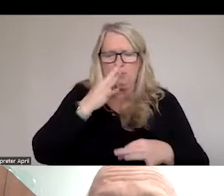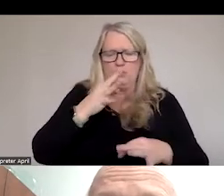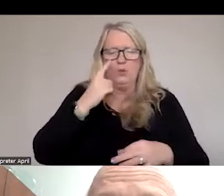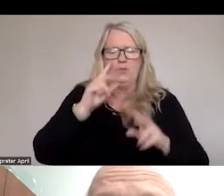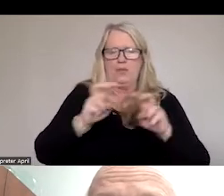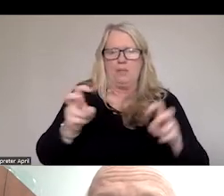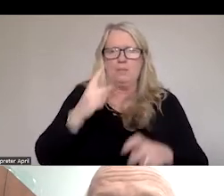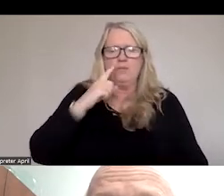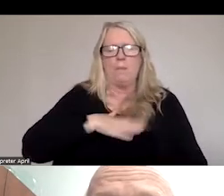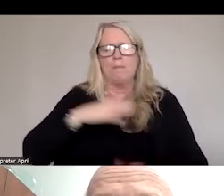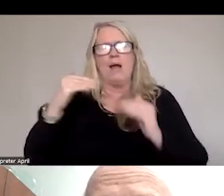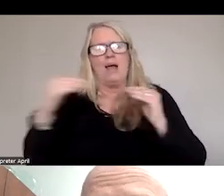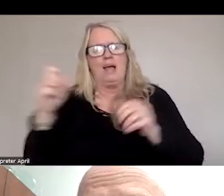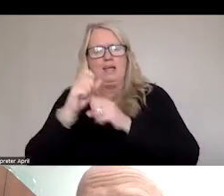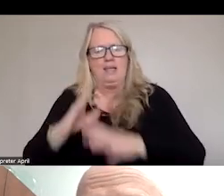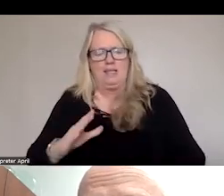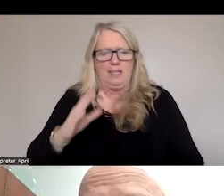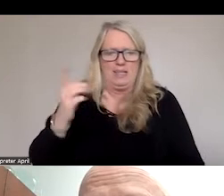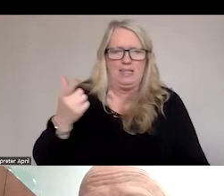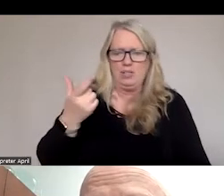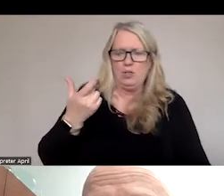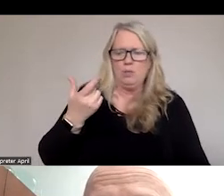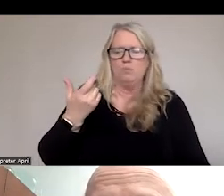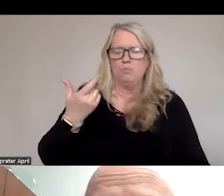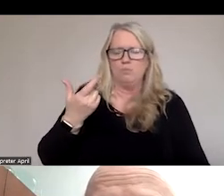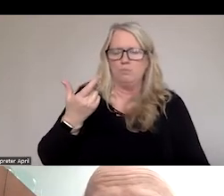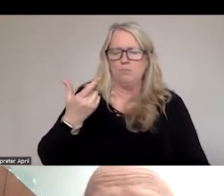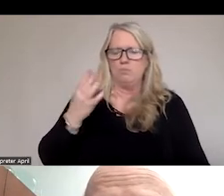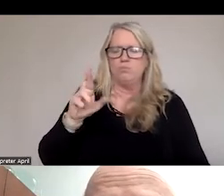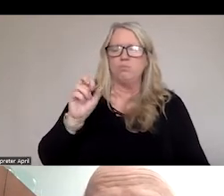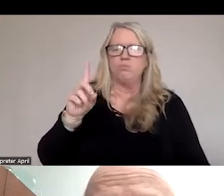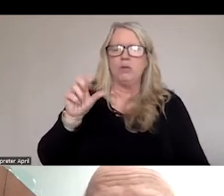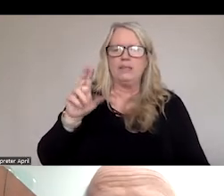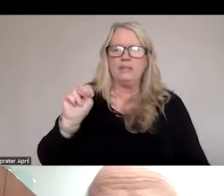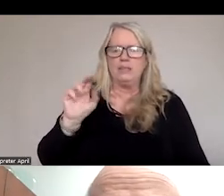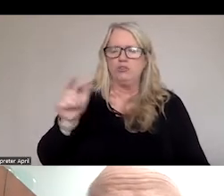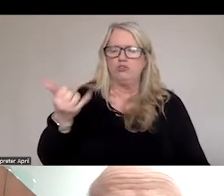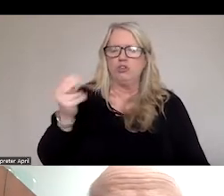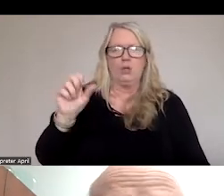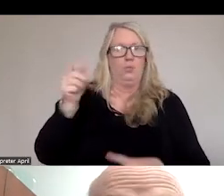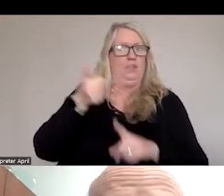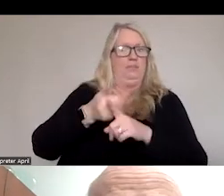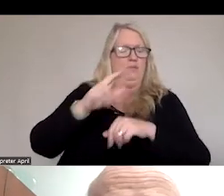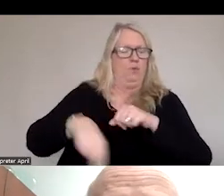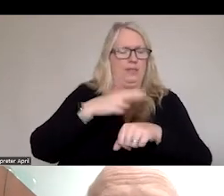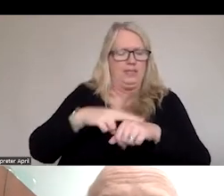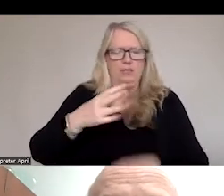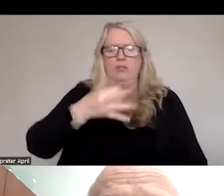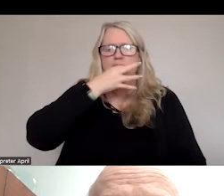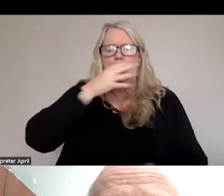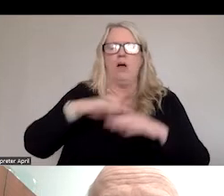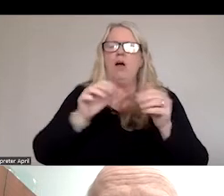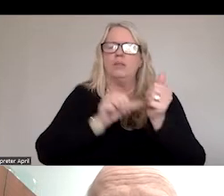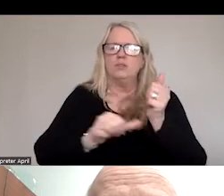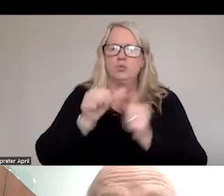my colleague, Brandon Johnson, who is really one of the nation's experts on suicide